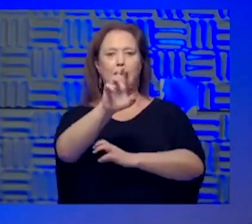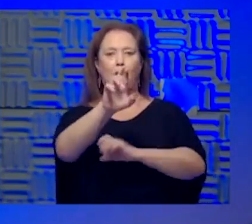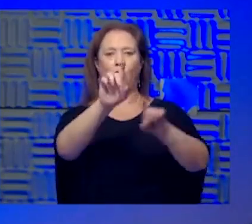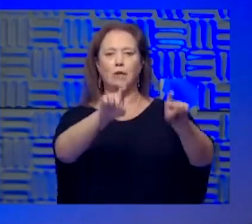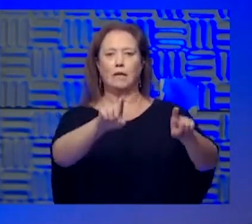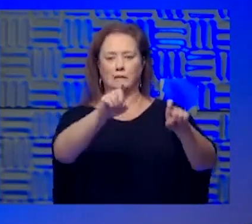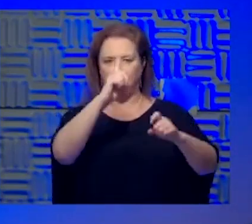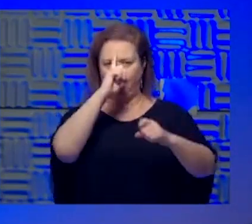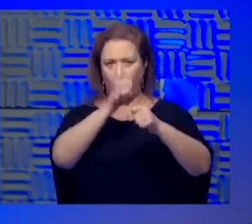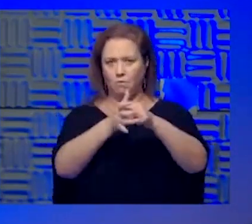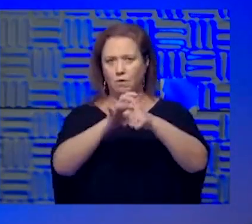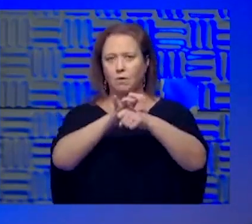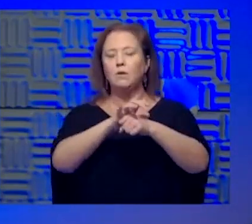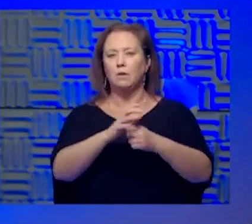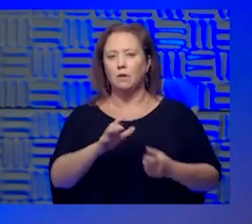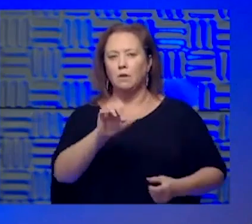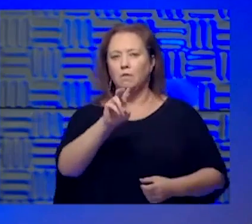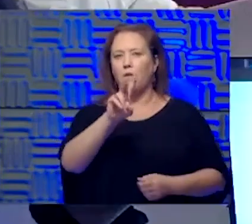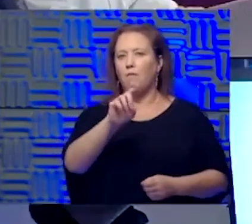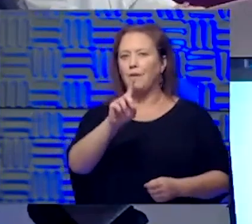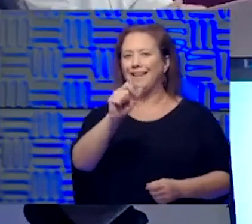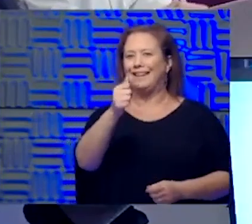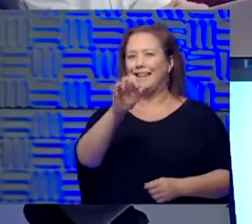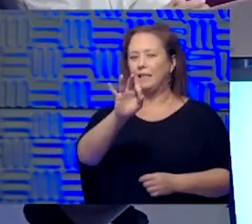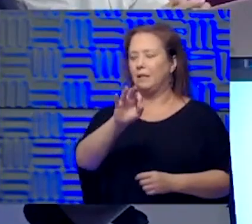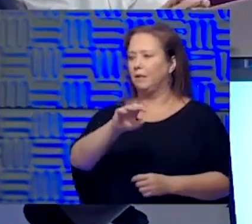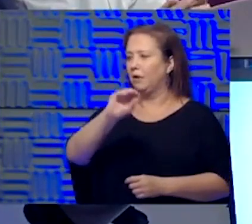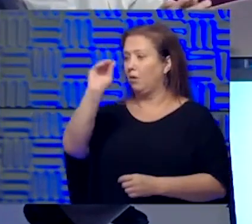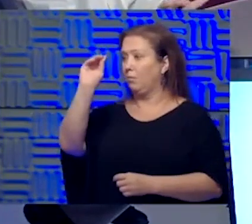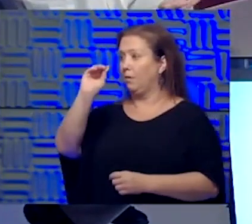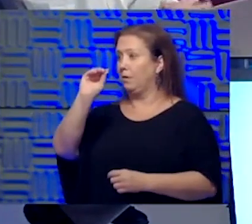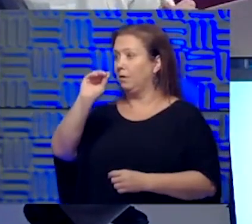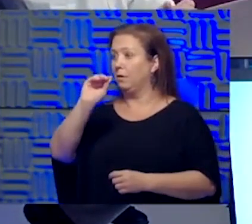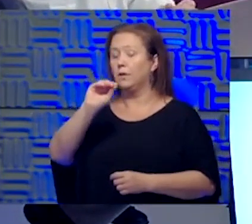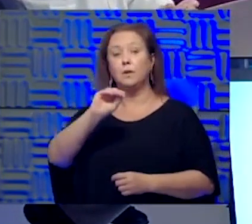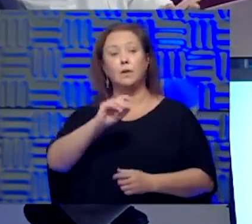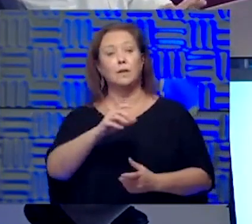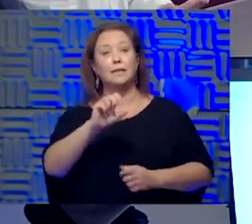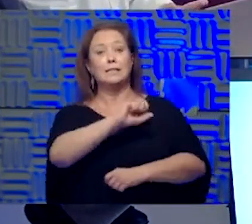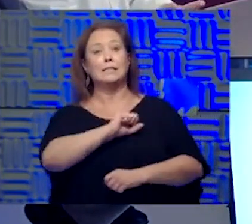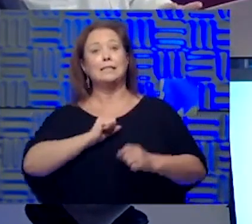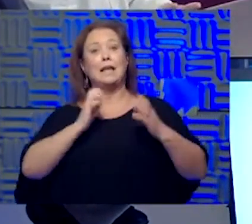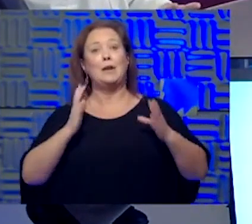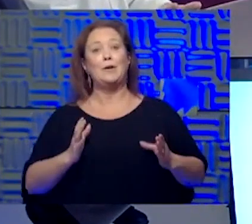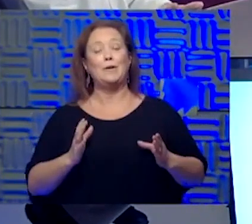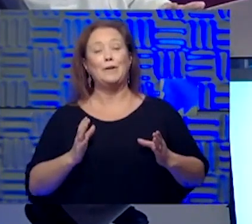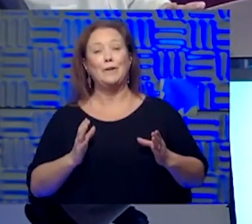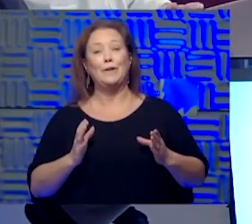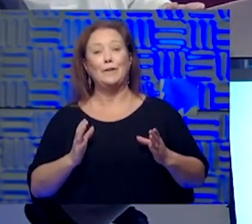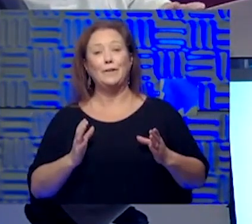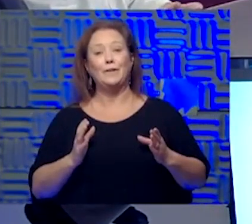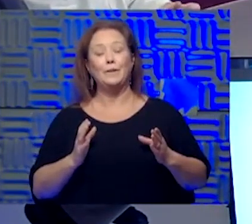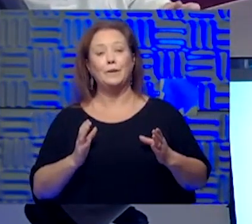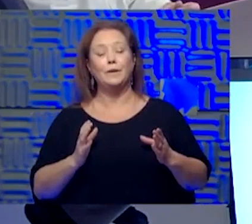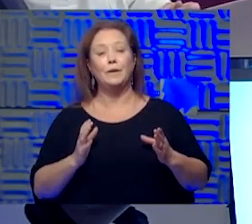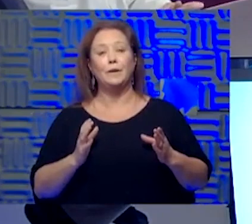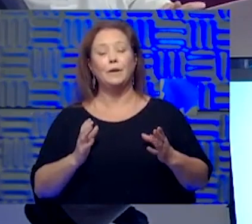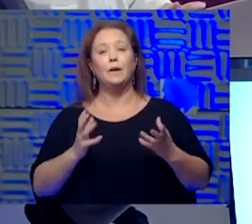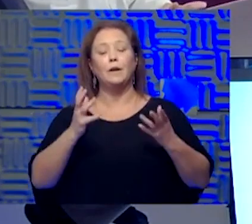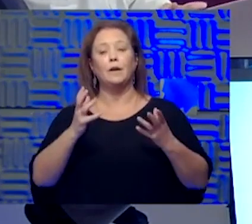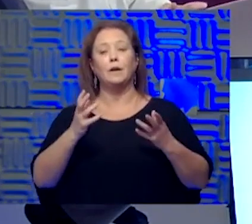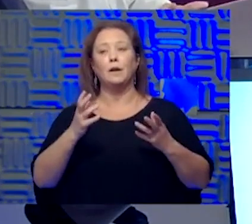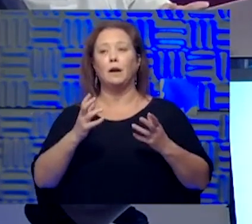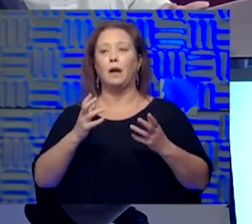for COVID-19. We know that our percent positive patients. Sorry, go ahead, Senator. I was just going to say,